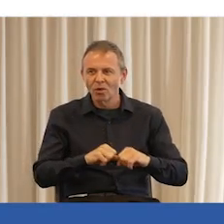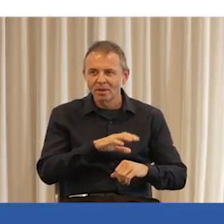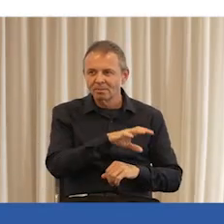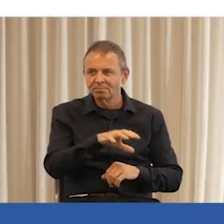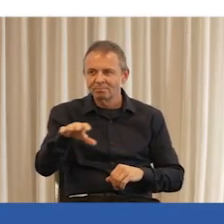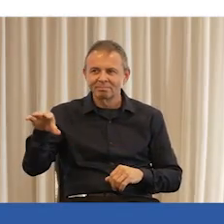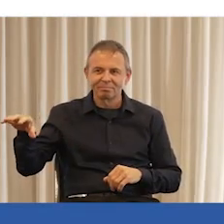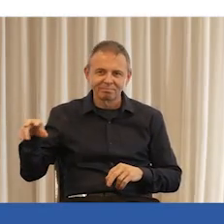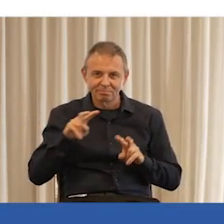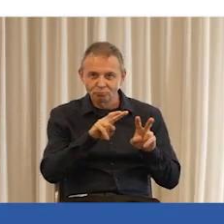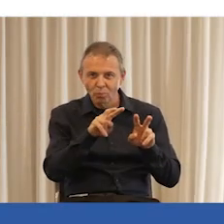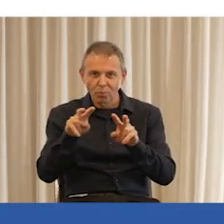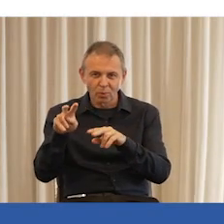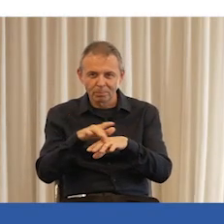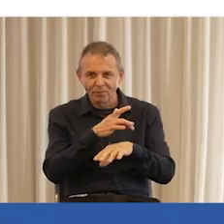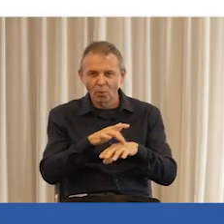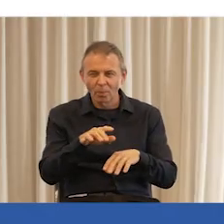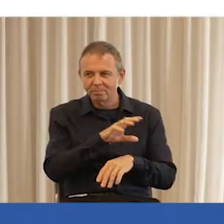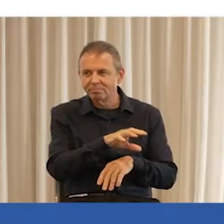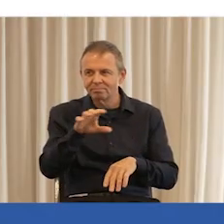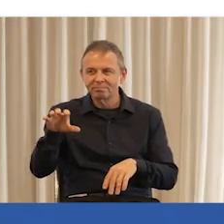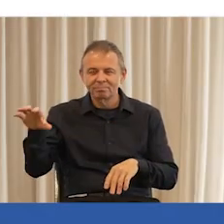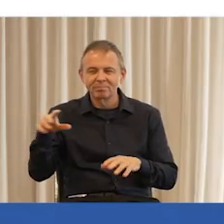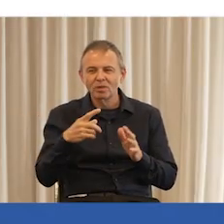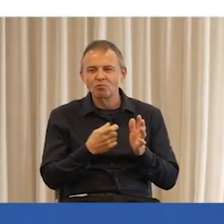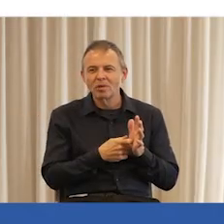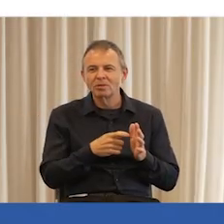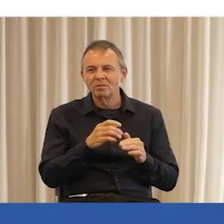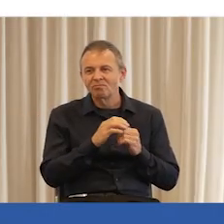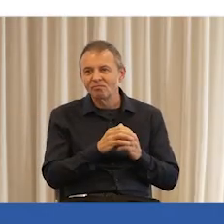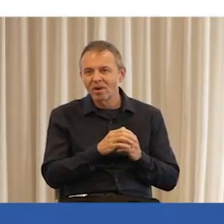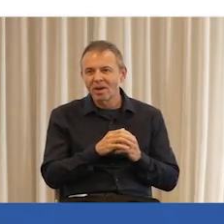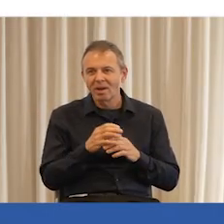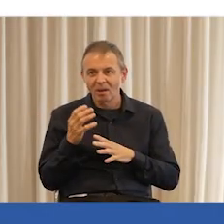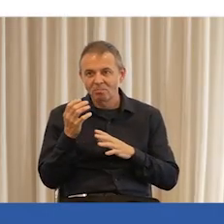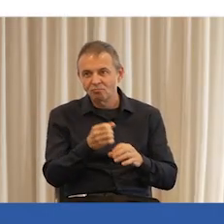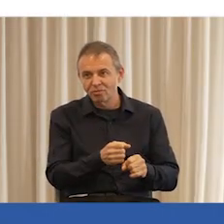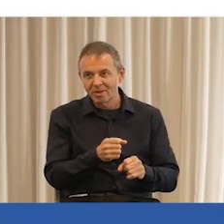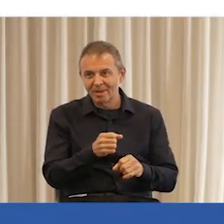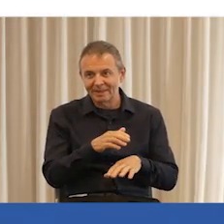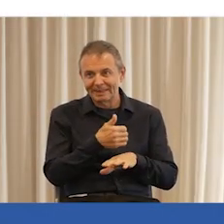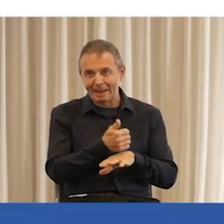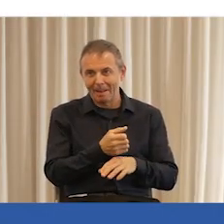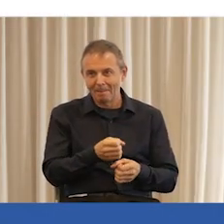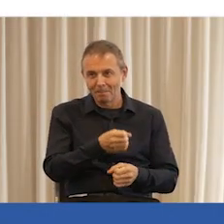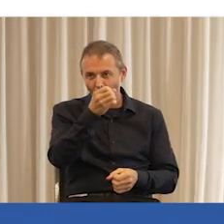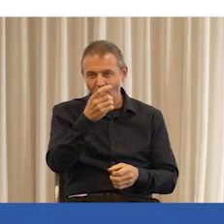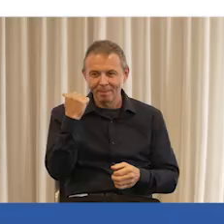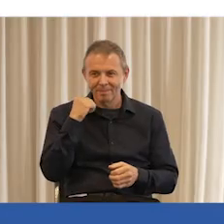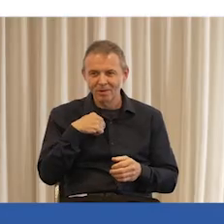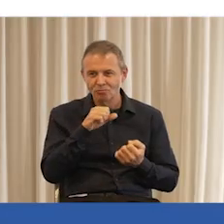different performances. And so Rachel's friends from Pole brought the portable pole. It's set up in our back